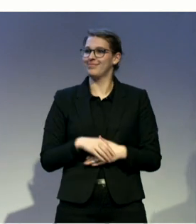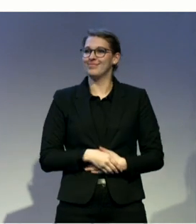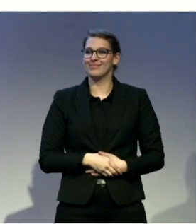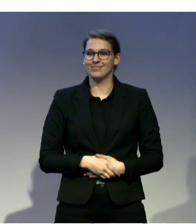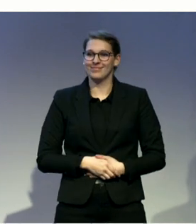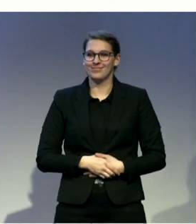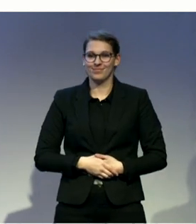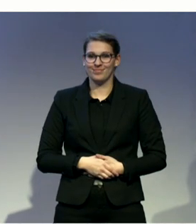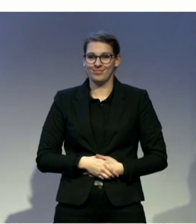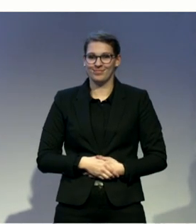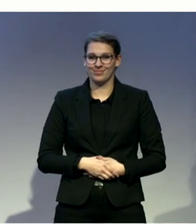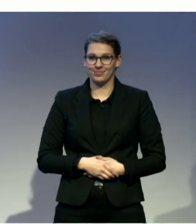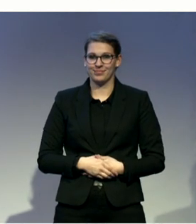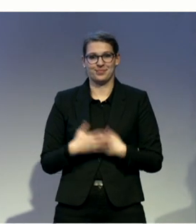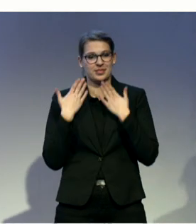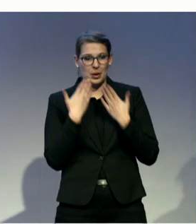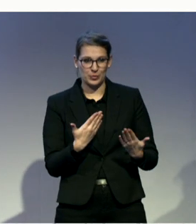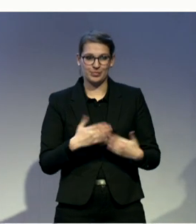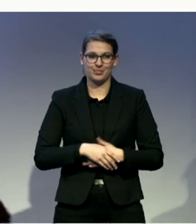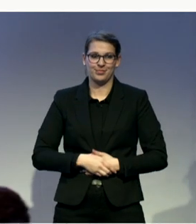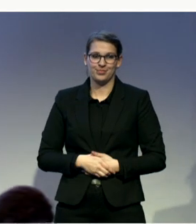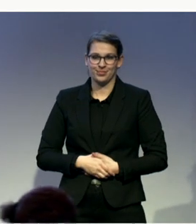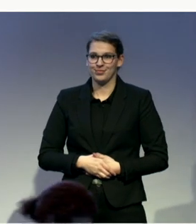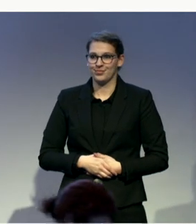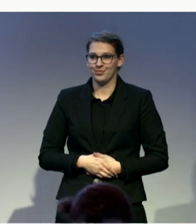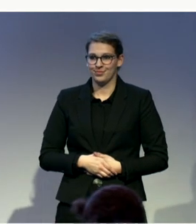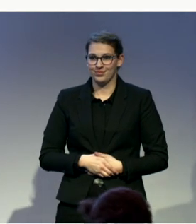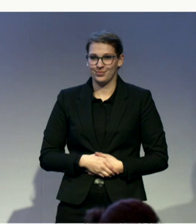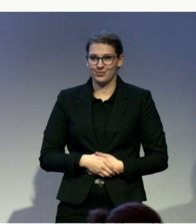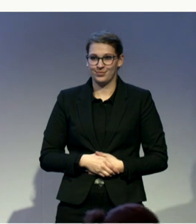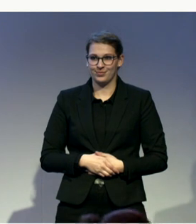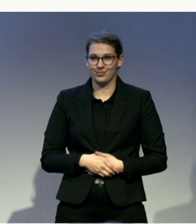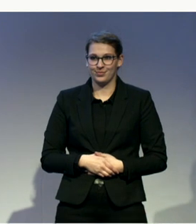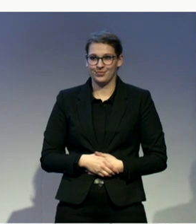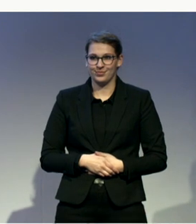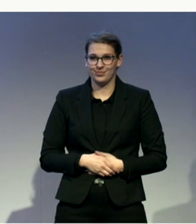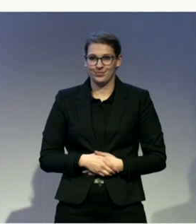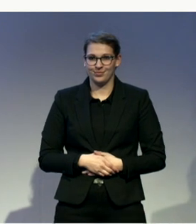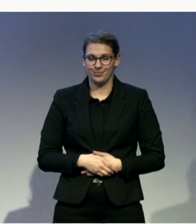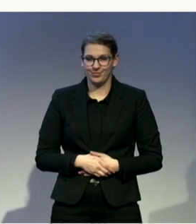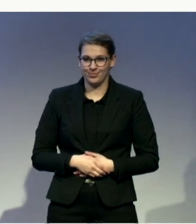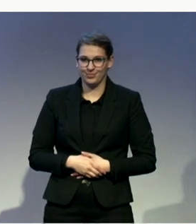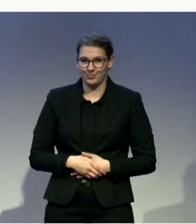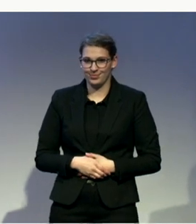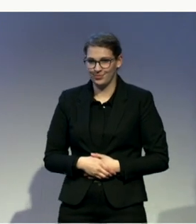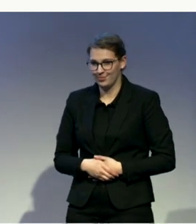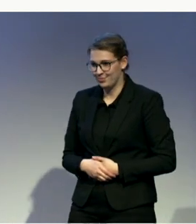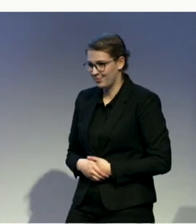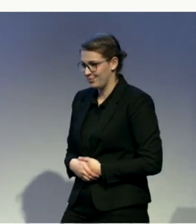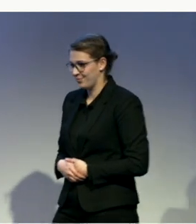Okay, thank you. Well, indeed, Davud, you touch a very important topic, and